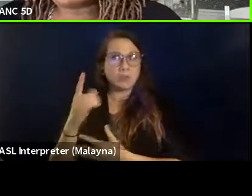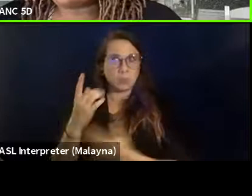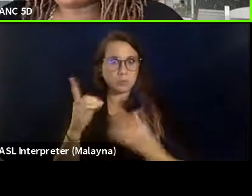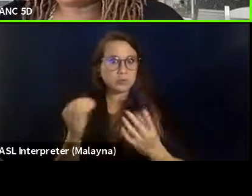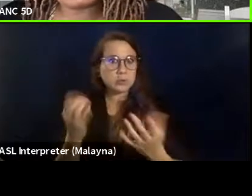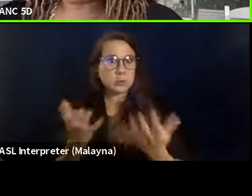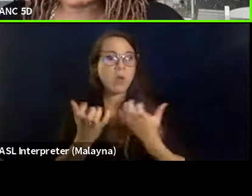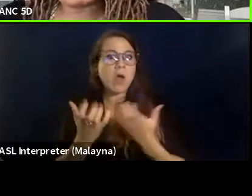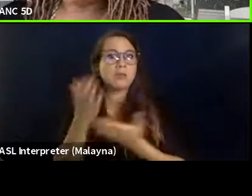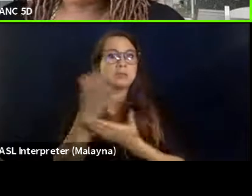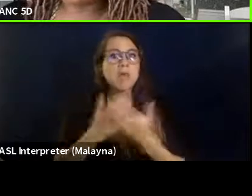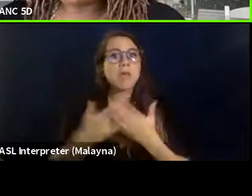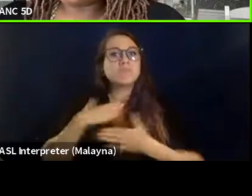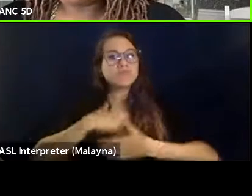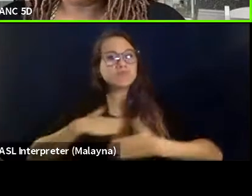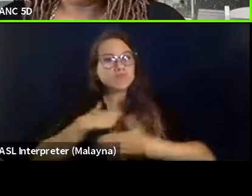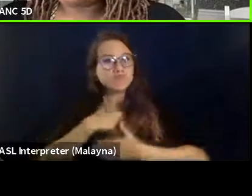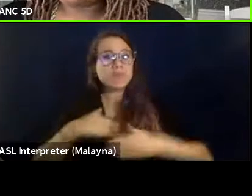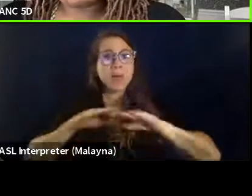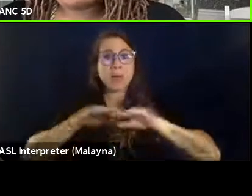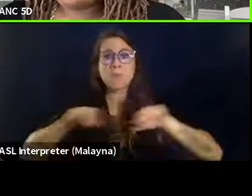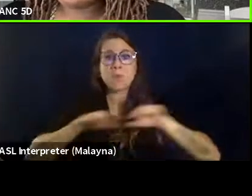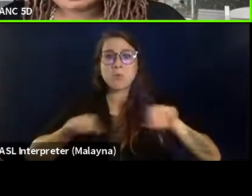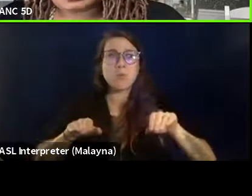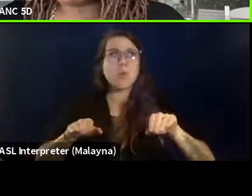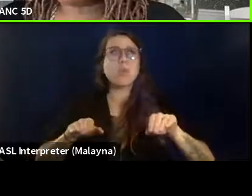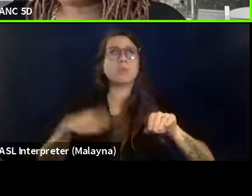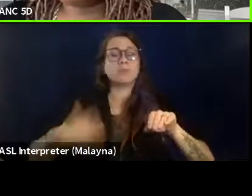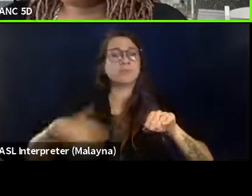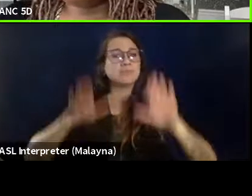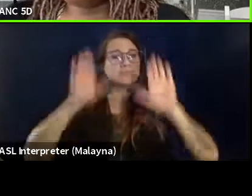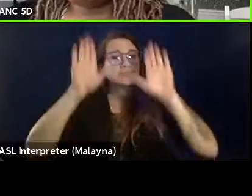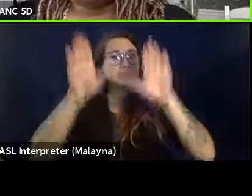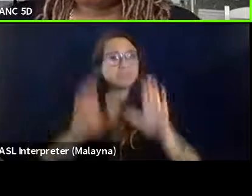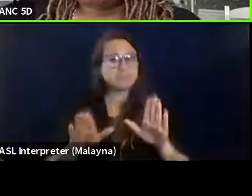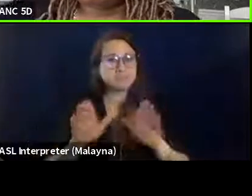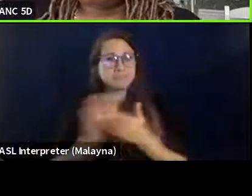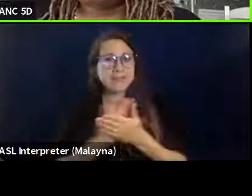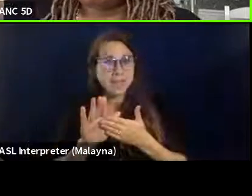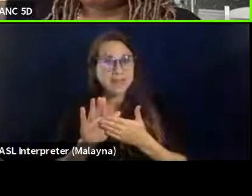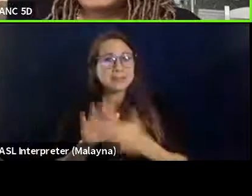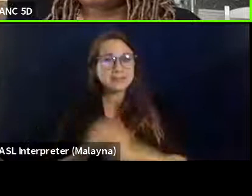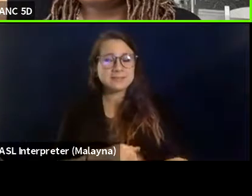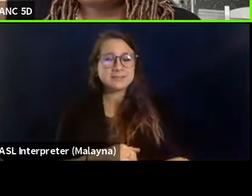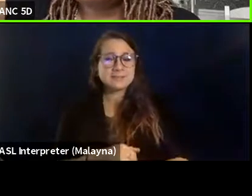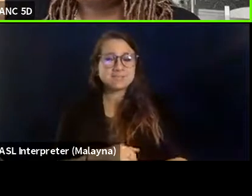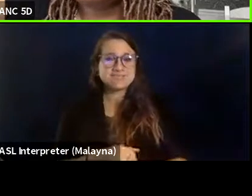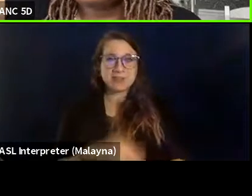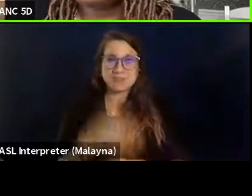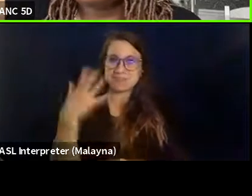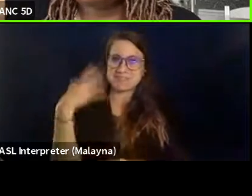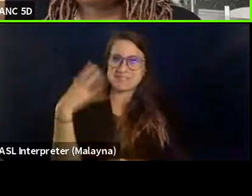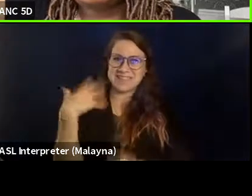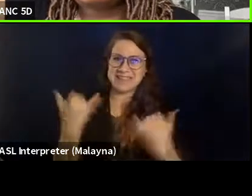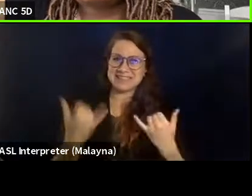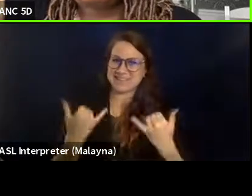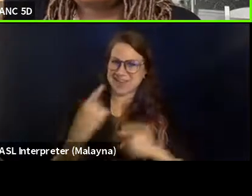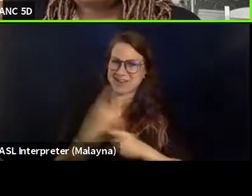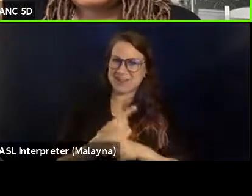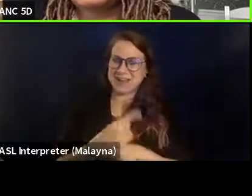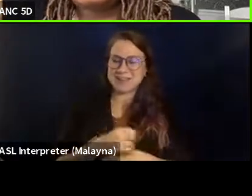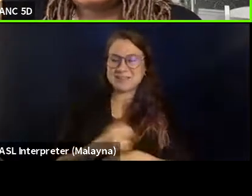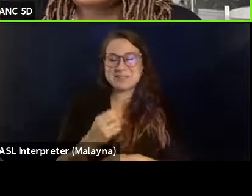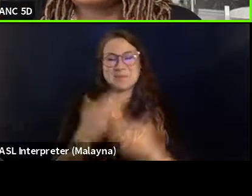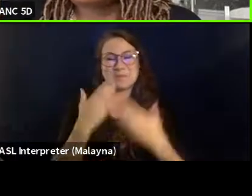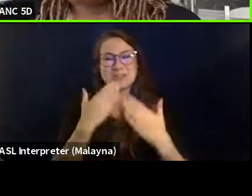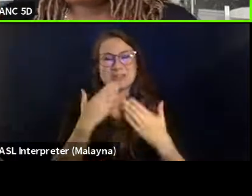some additional recreation, and a pool would be very, very nice. You know, it was hot today. All right, so thank you so much